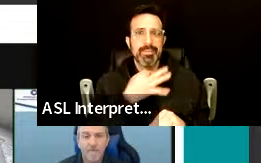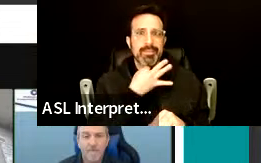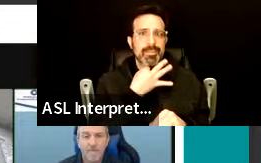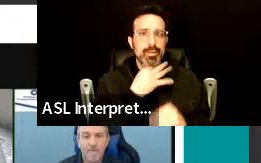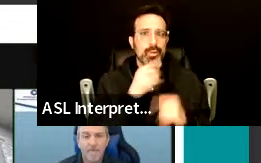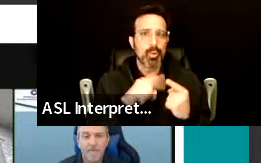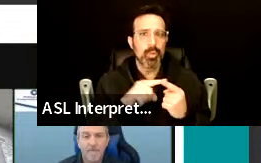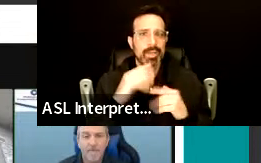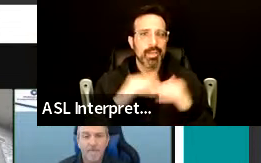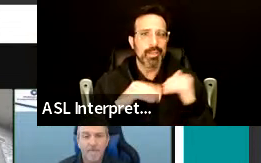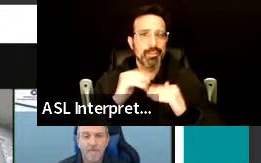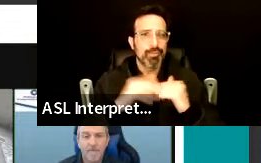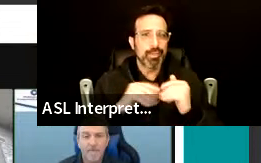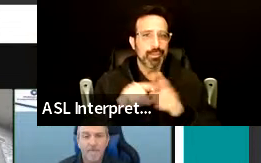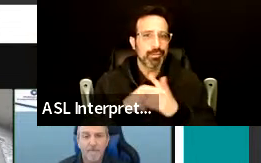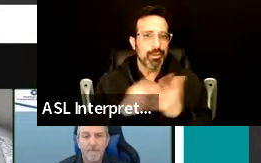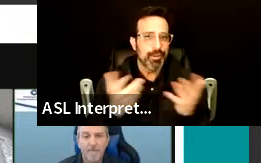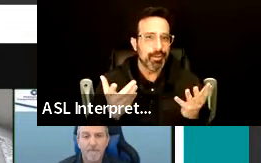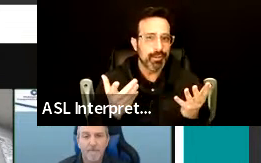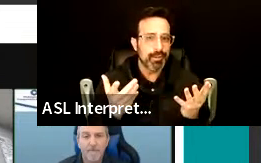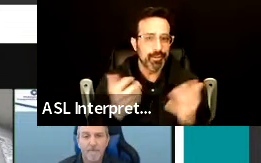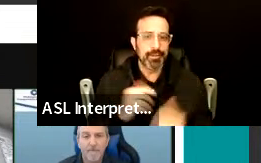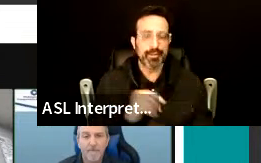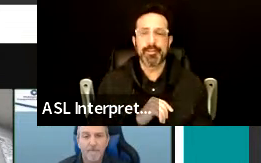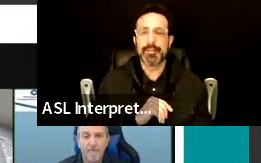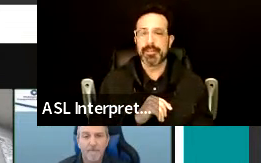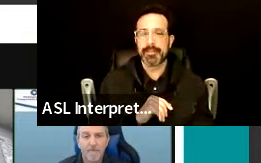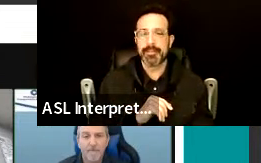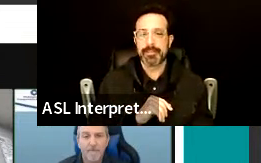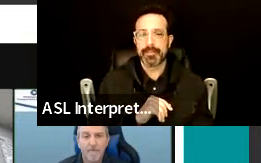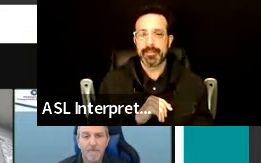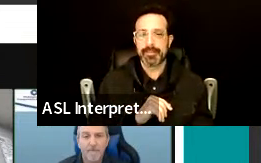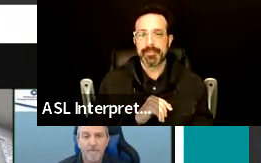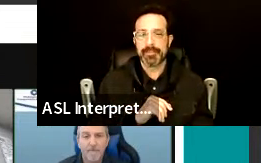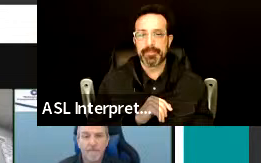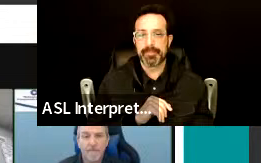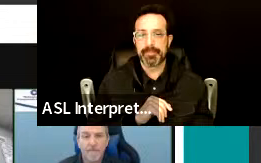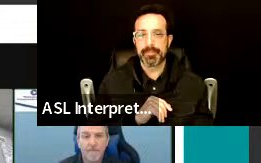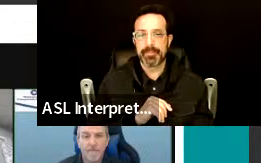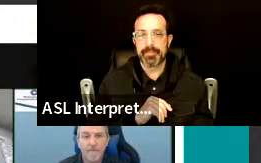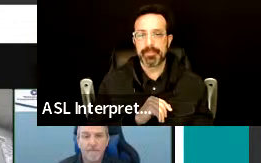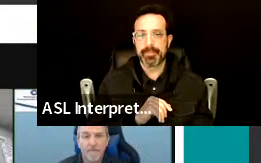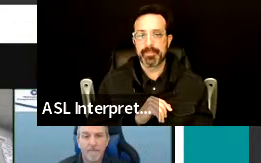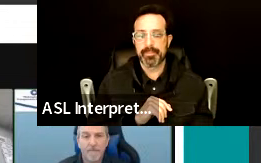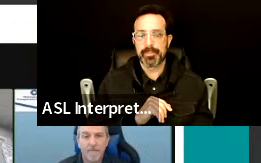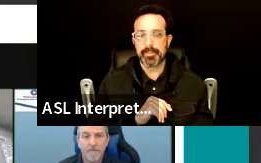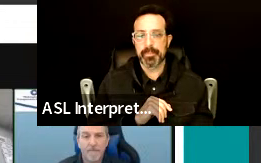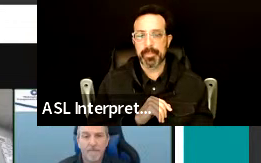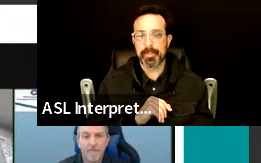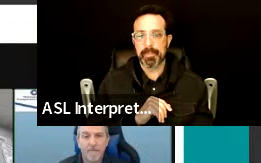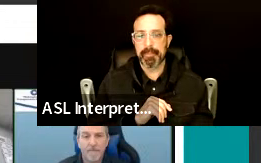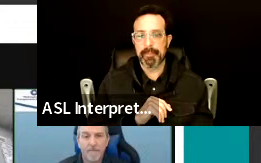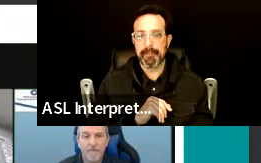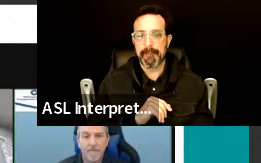start? So our rough schedule is still looking at